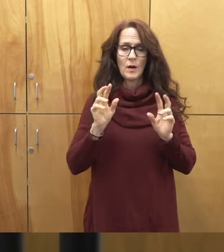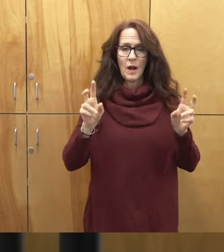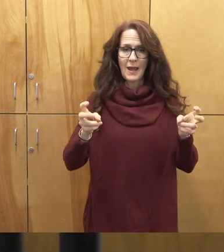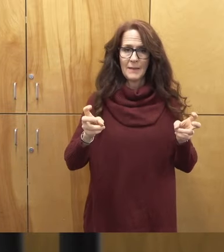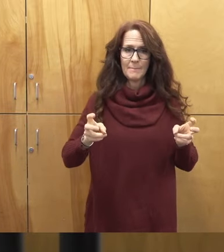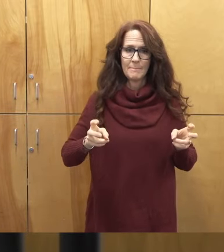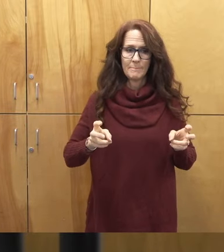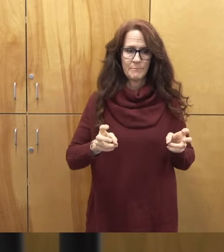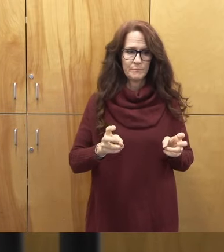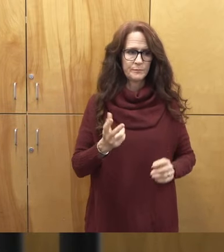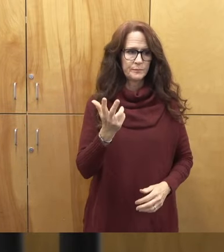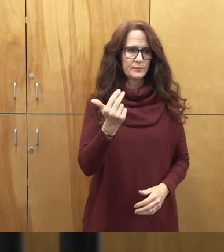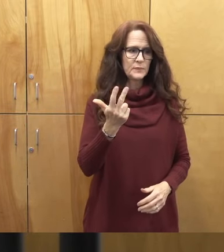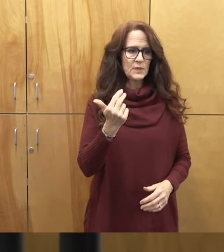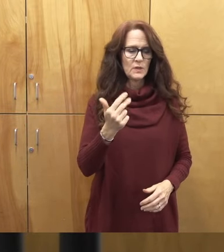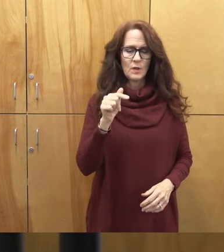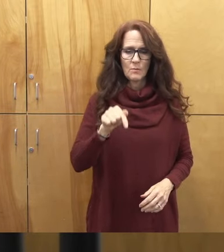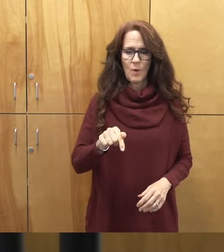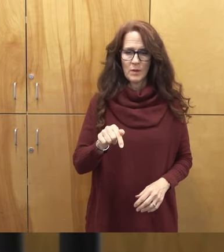on